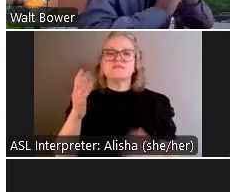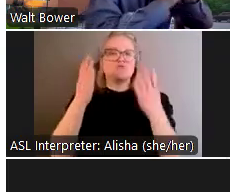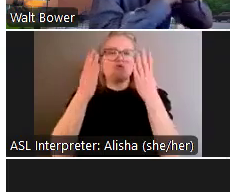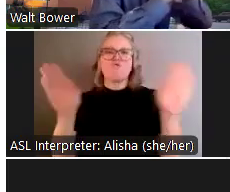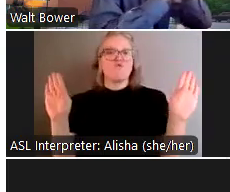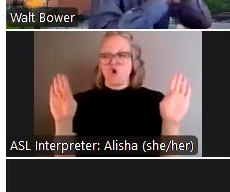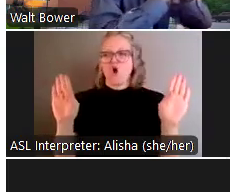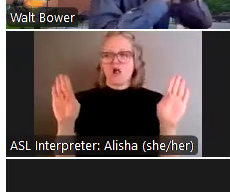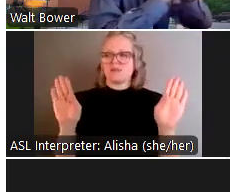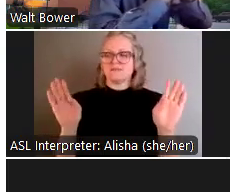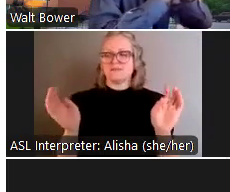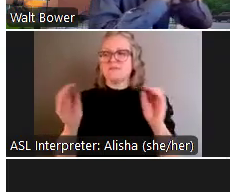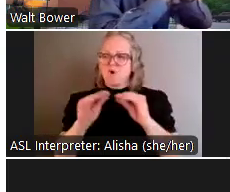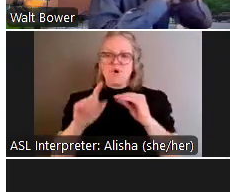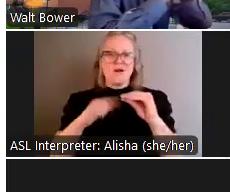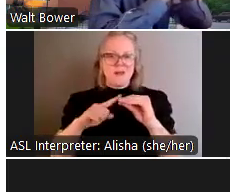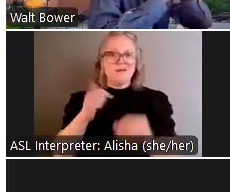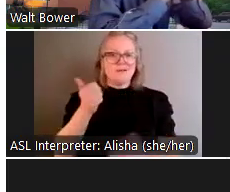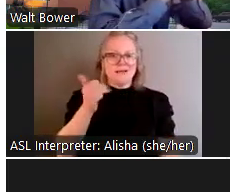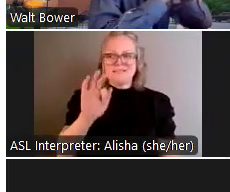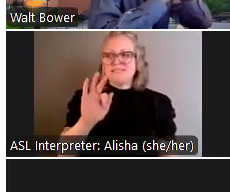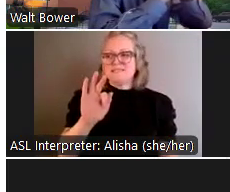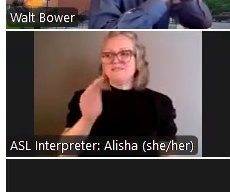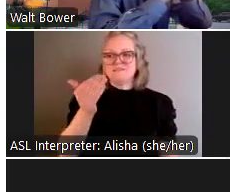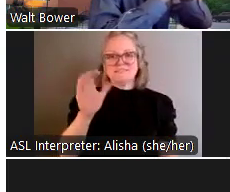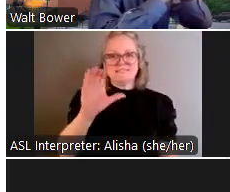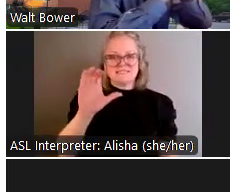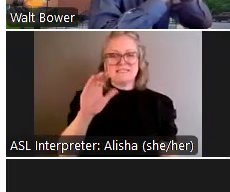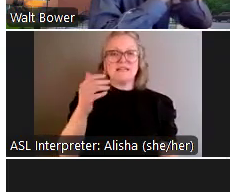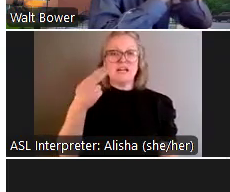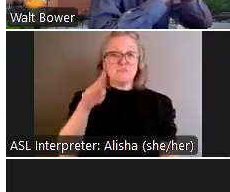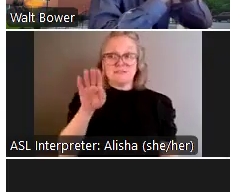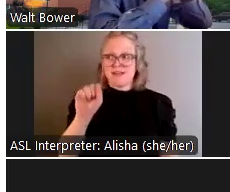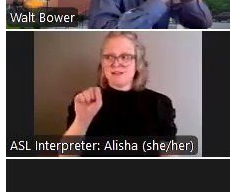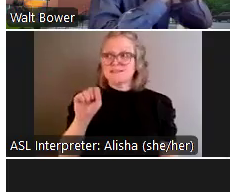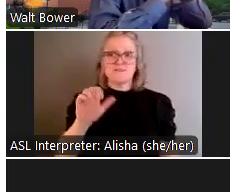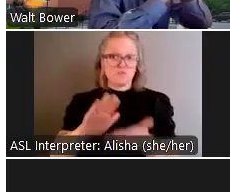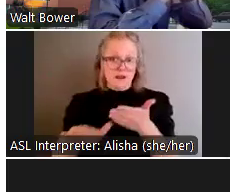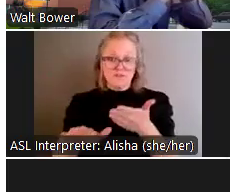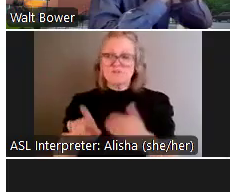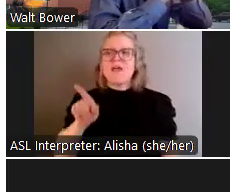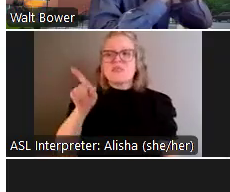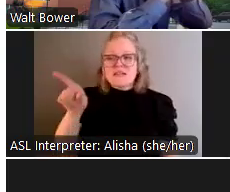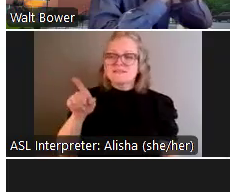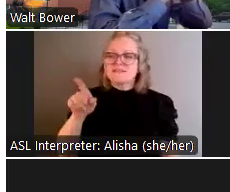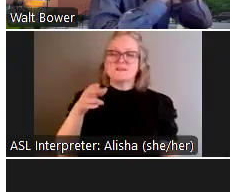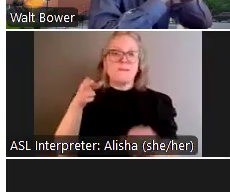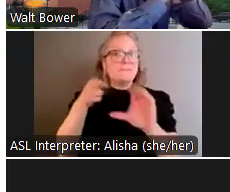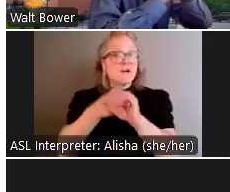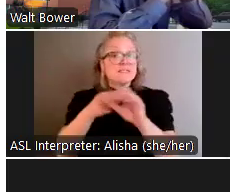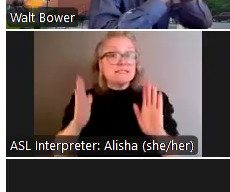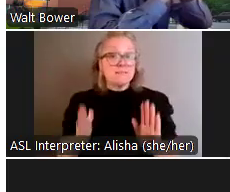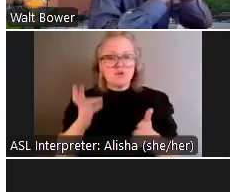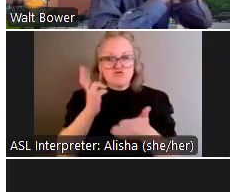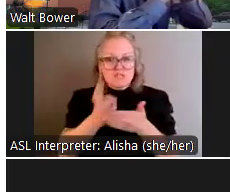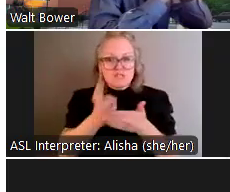about 1915C HCBS waivers. But this one talks about, this is participant resources. And if you need